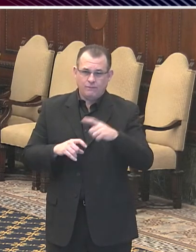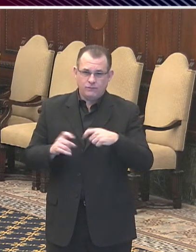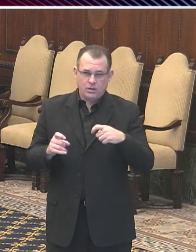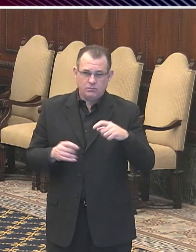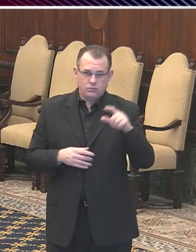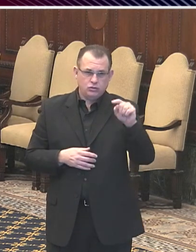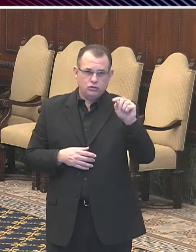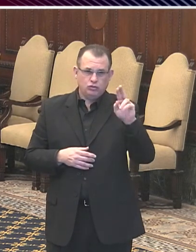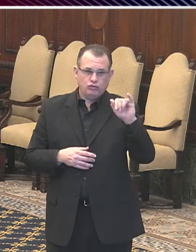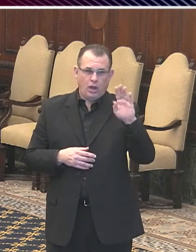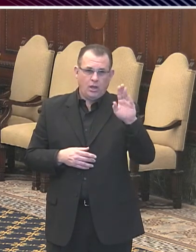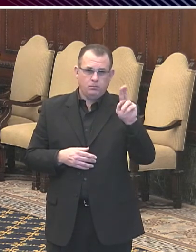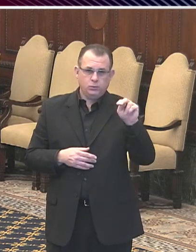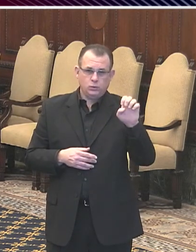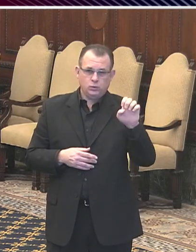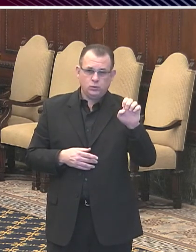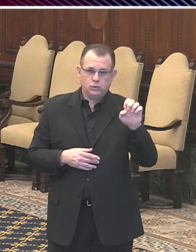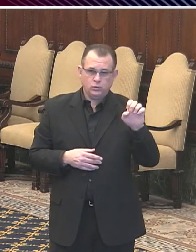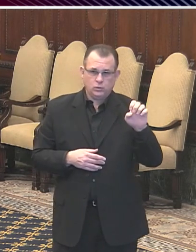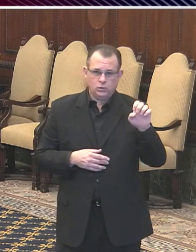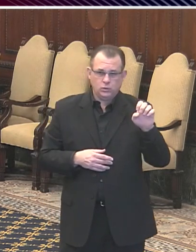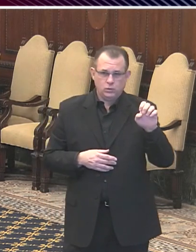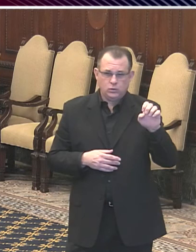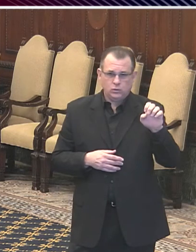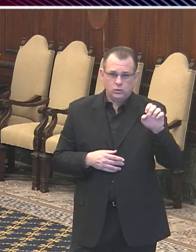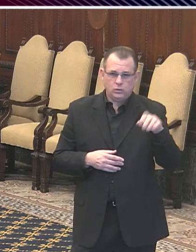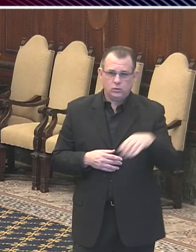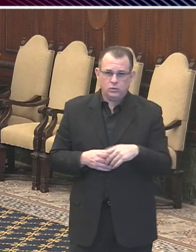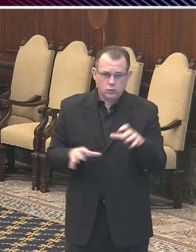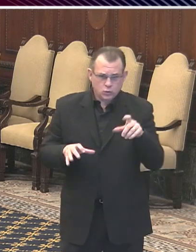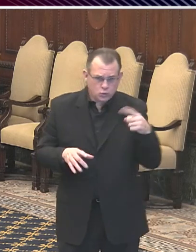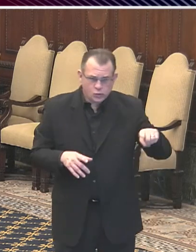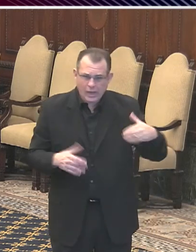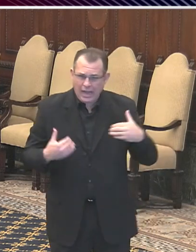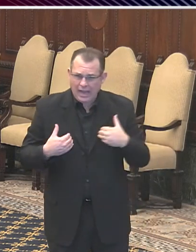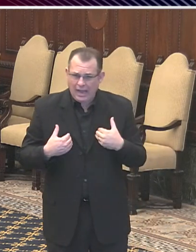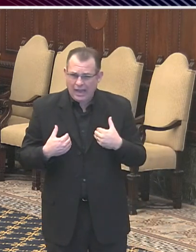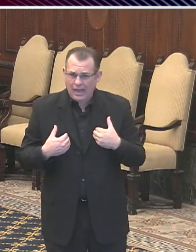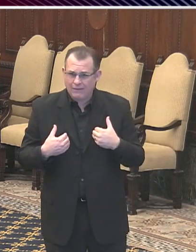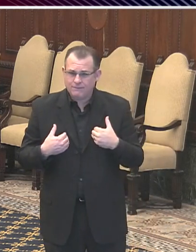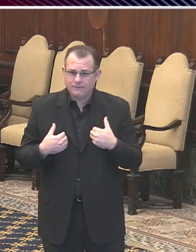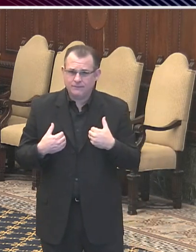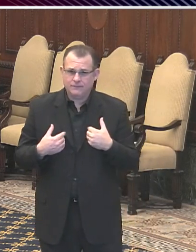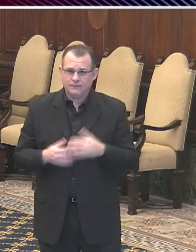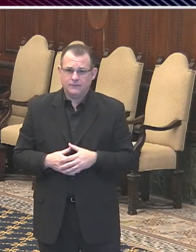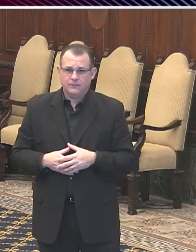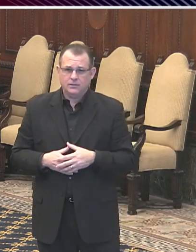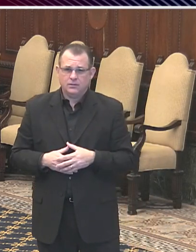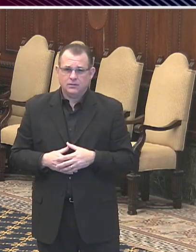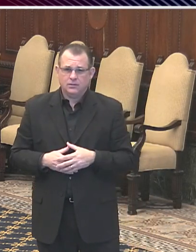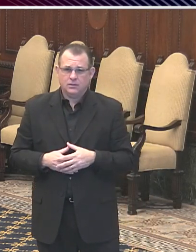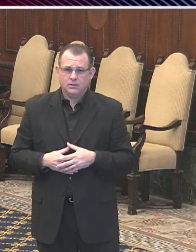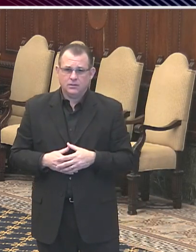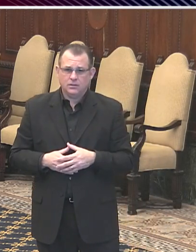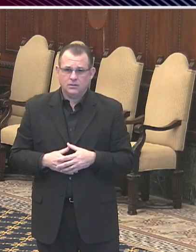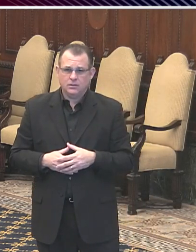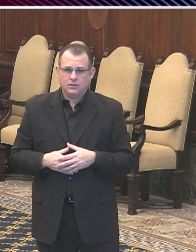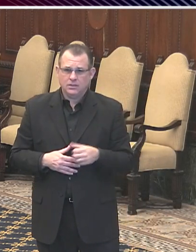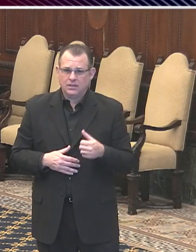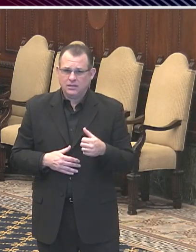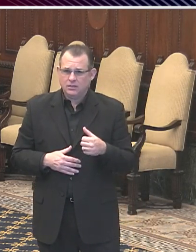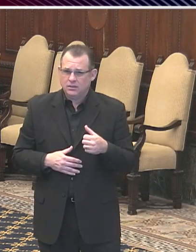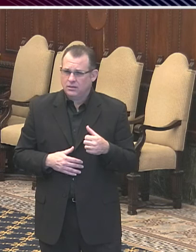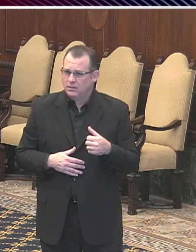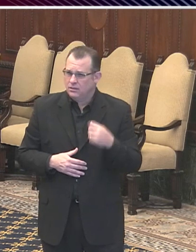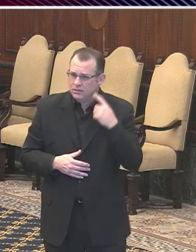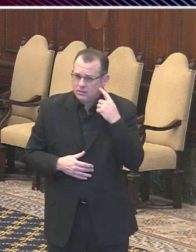Yes, thank you. I was wondering, does the administration have any figures about at-home deaths and how many there have been in